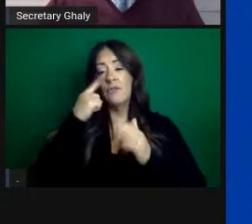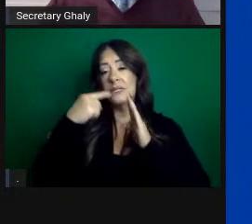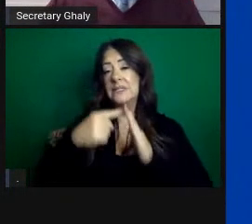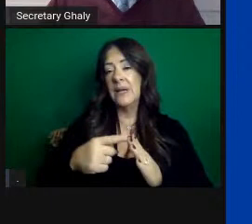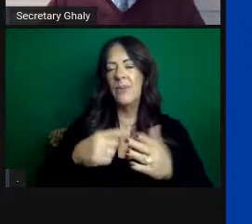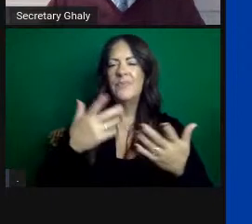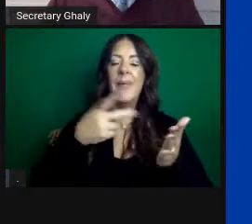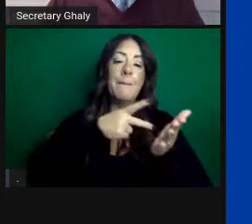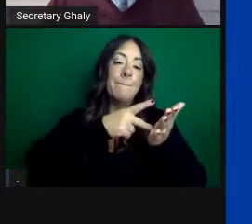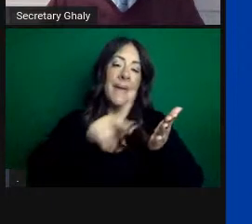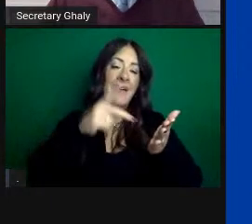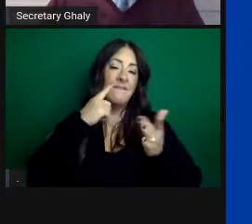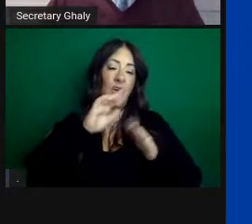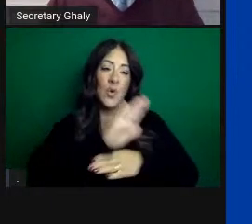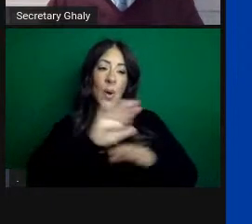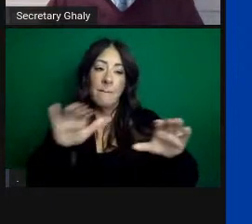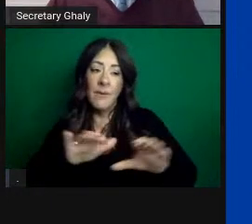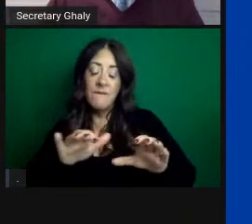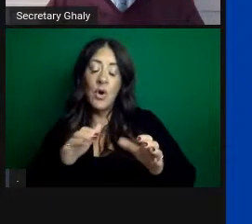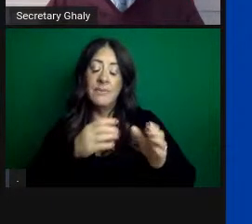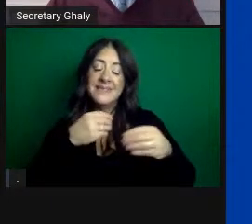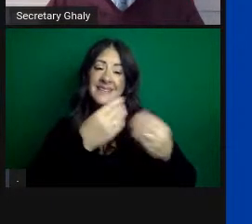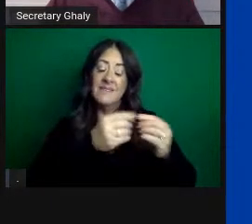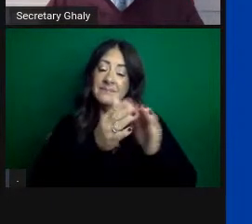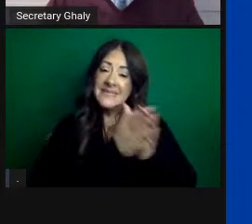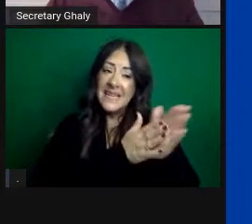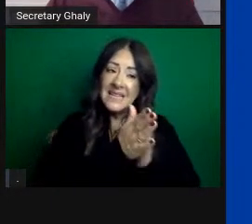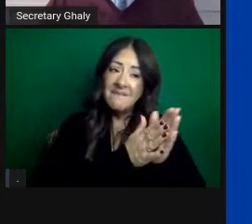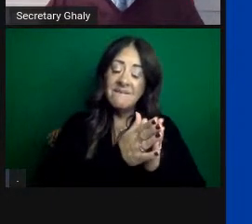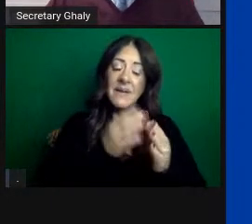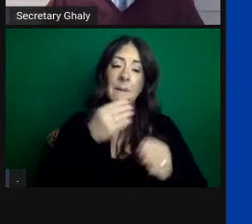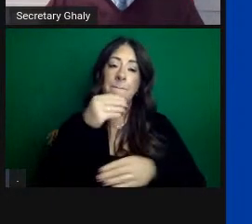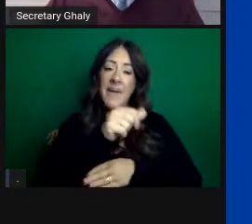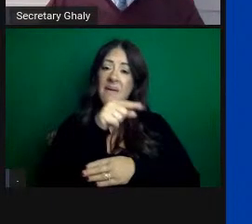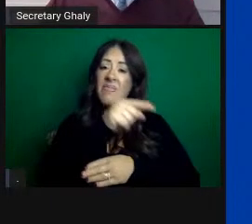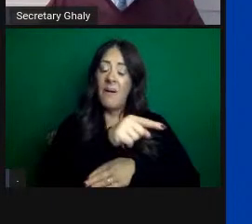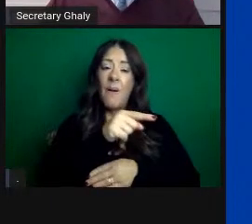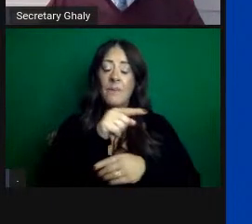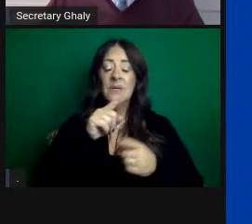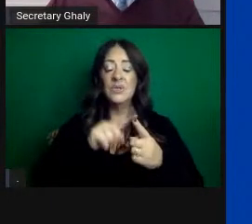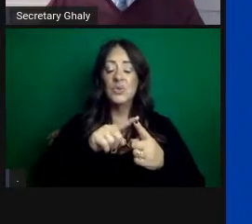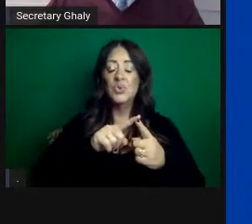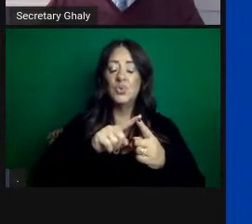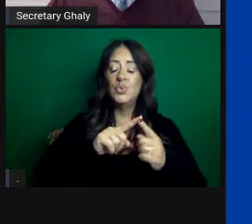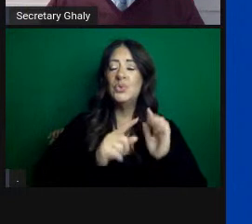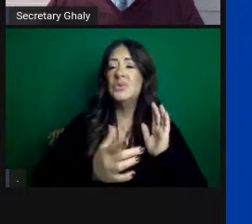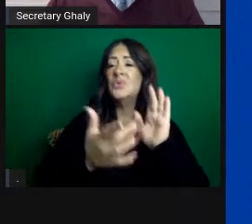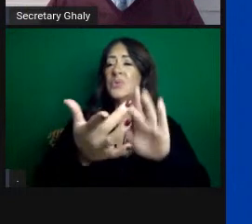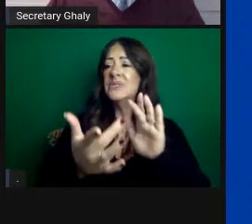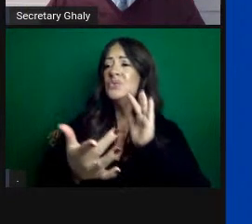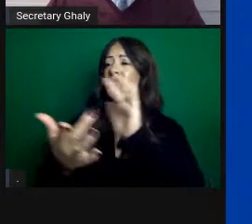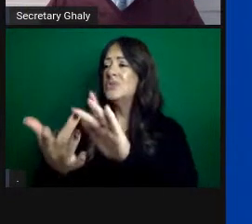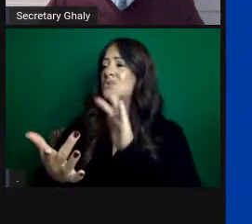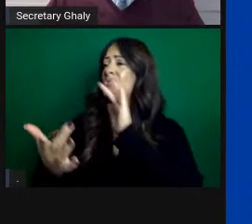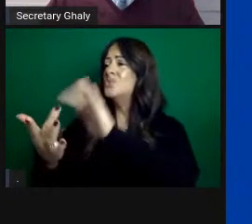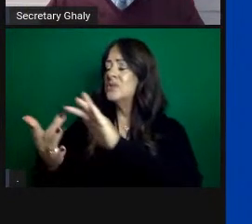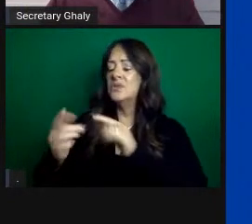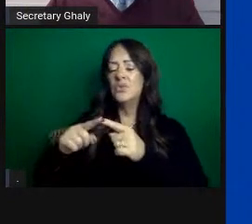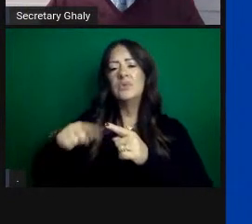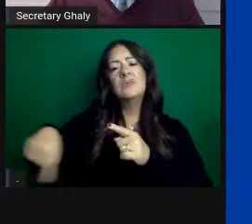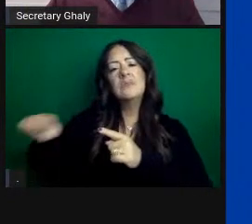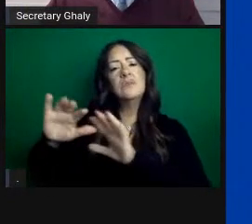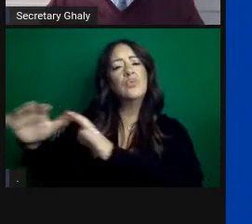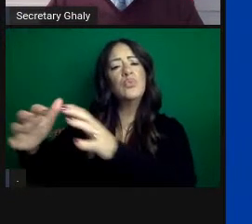clunky healthcare term, which really means incentivizing people and paying them, those who are doing the vaccinations, to